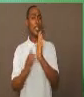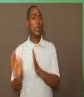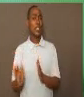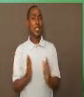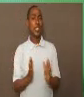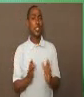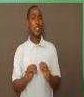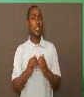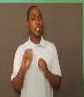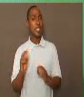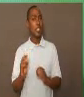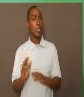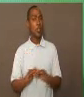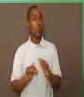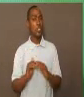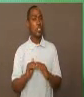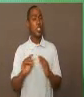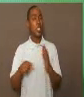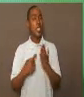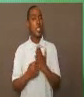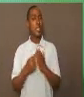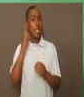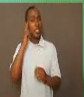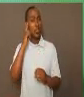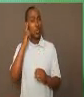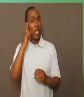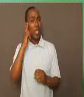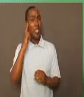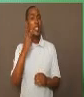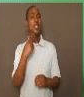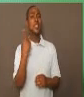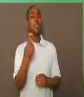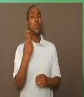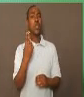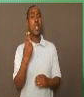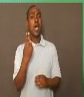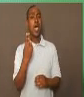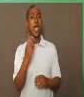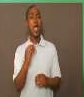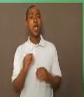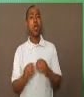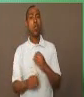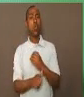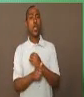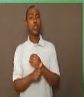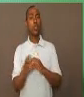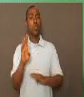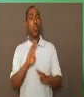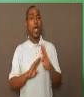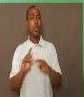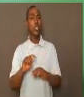Now, list the advantages and disadvantages of using